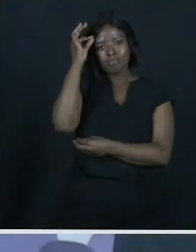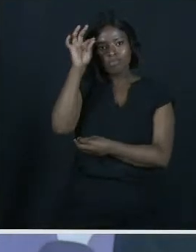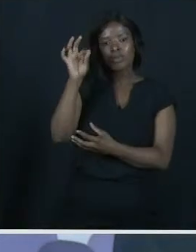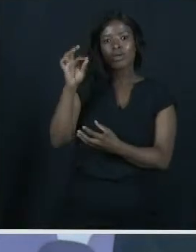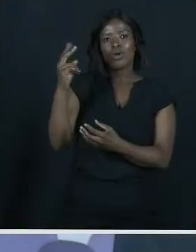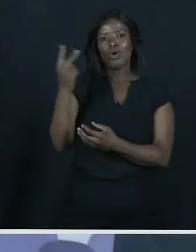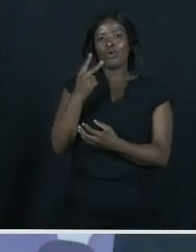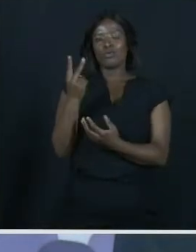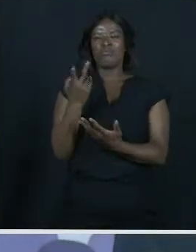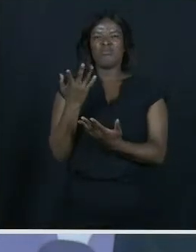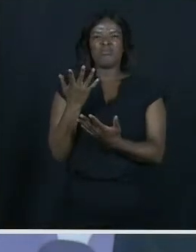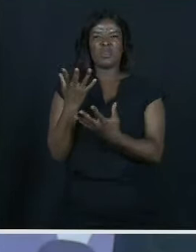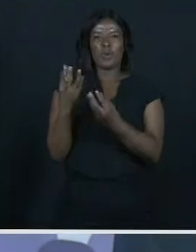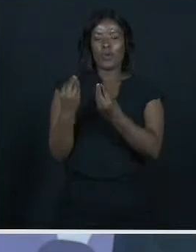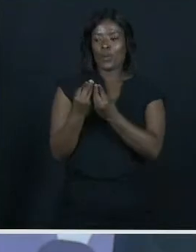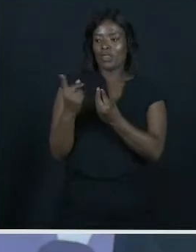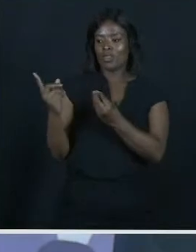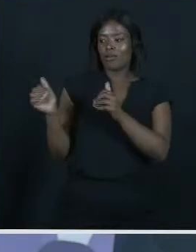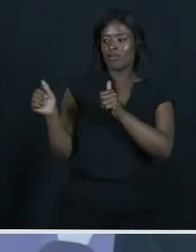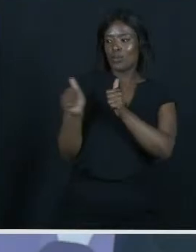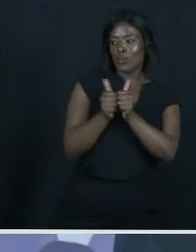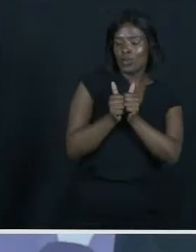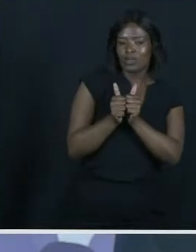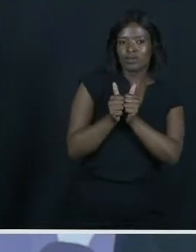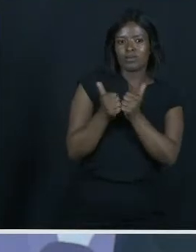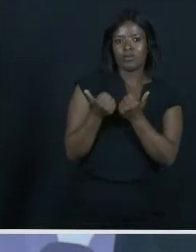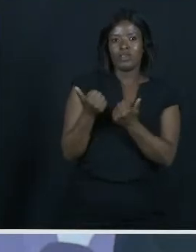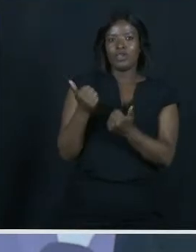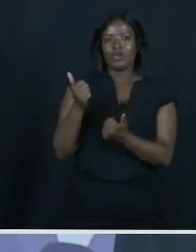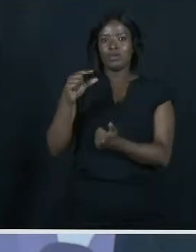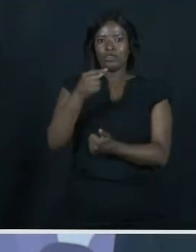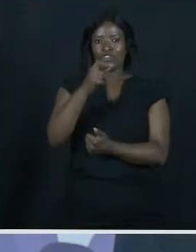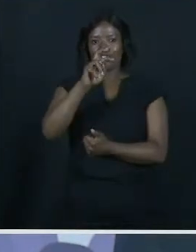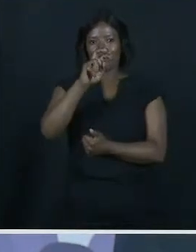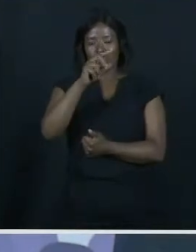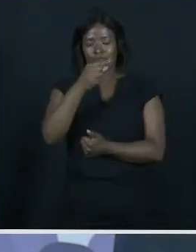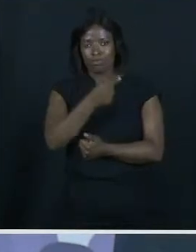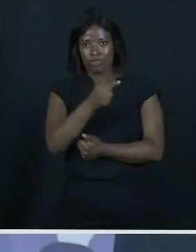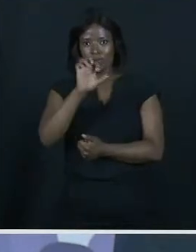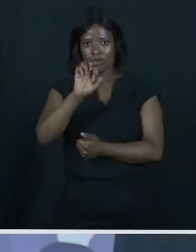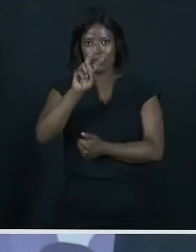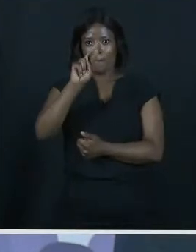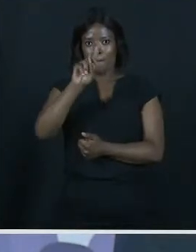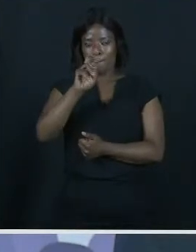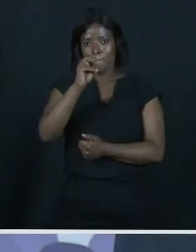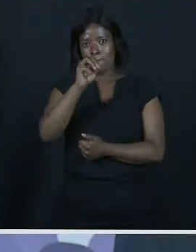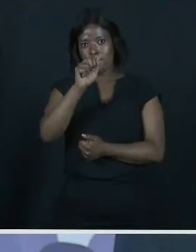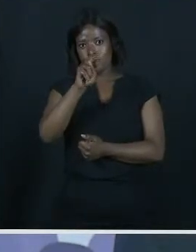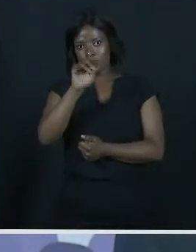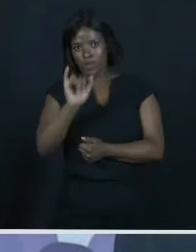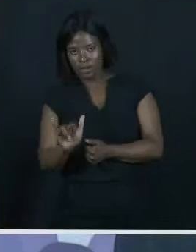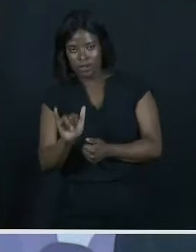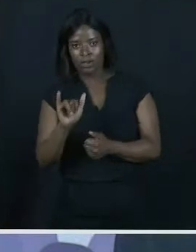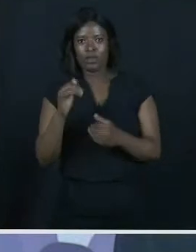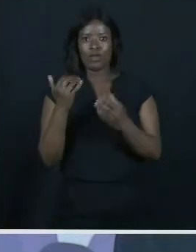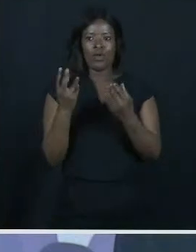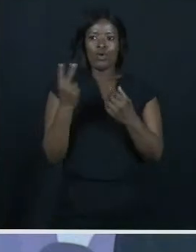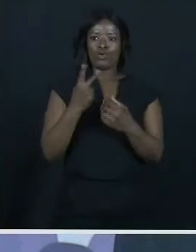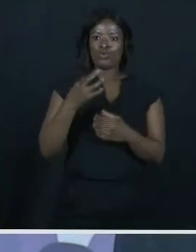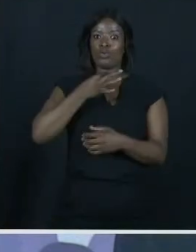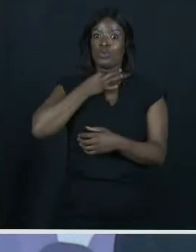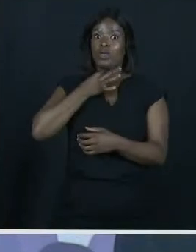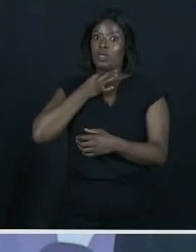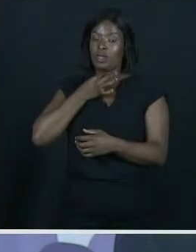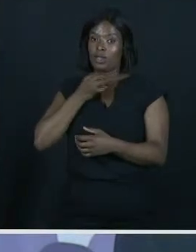Germany's GIZ's Partnership for Prevention, or Canadians' Voice and Leadership Programme, or the United Kingdom's